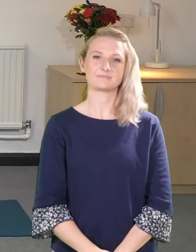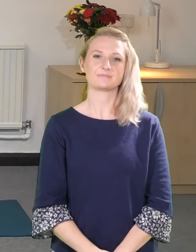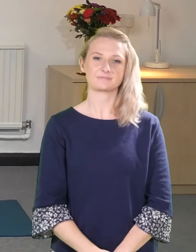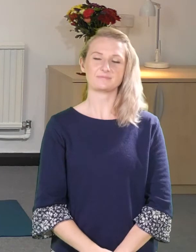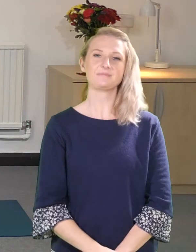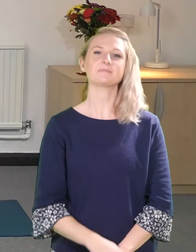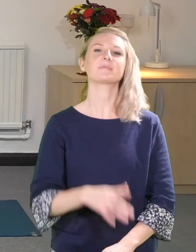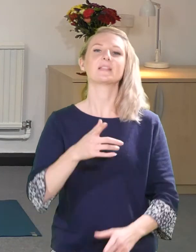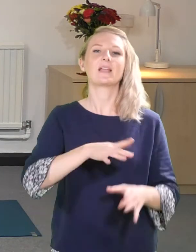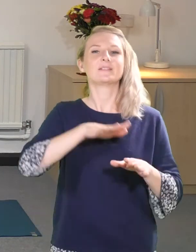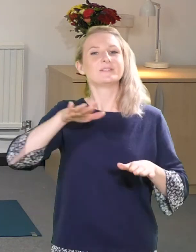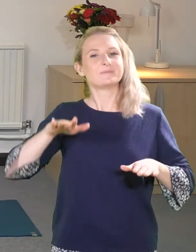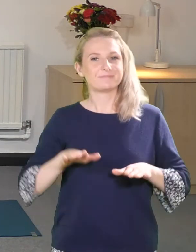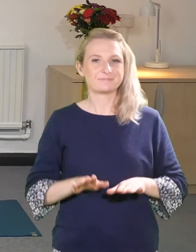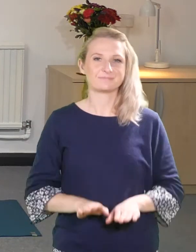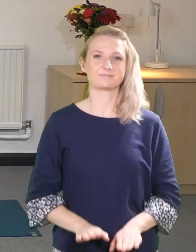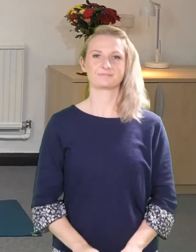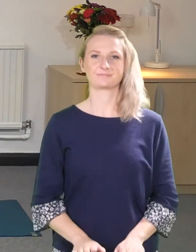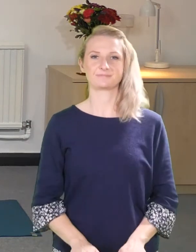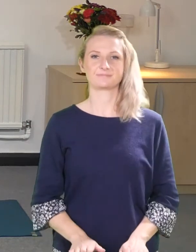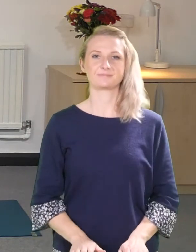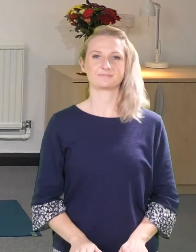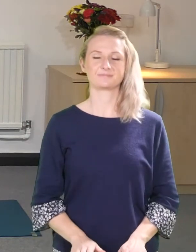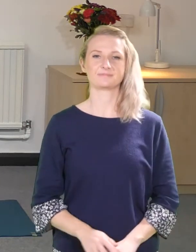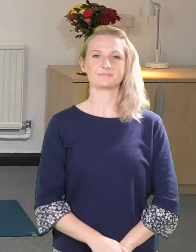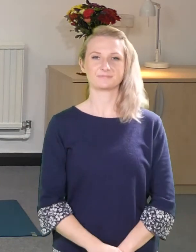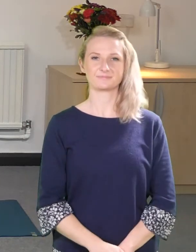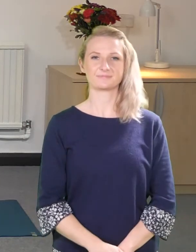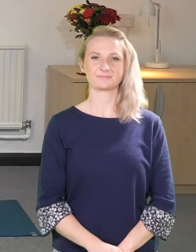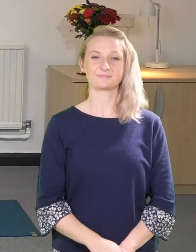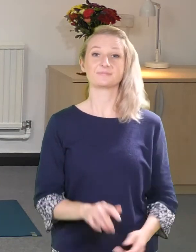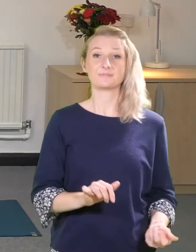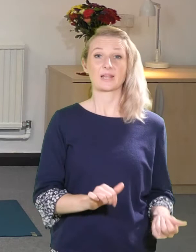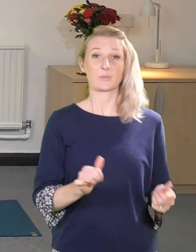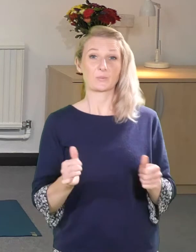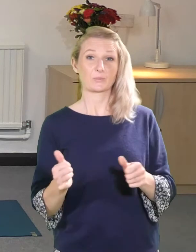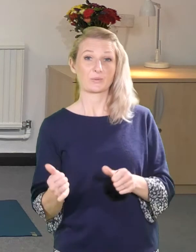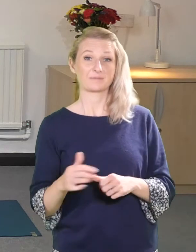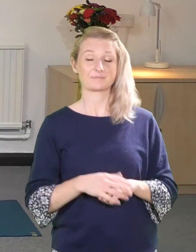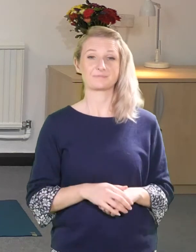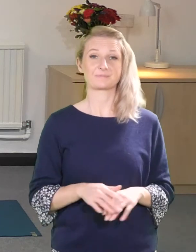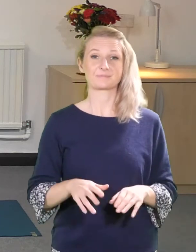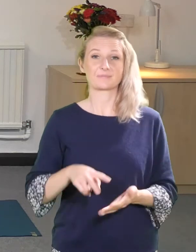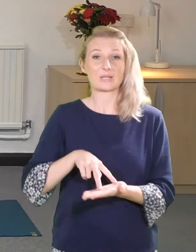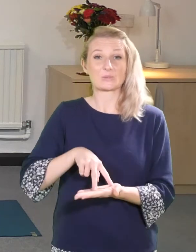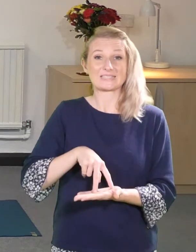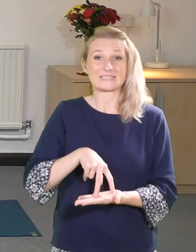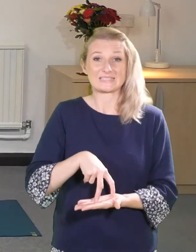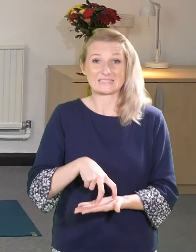And then let's release that leg, bring it down to the floor. We're going to go on the other side. Bending the